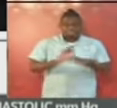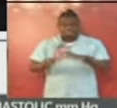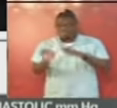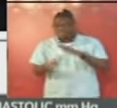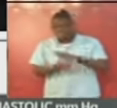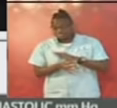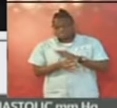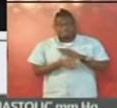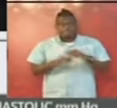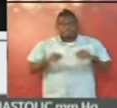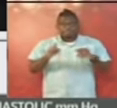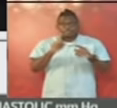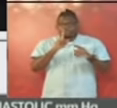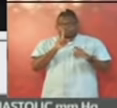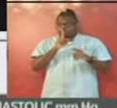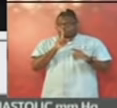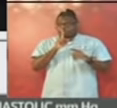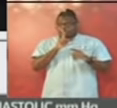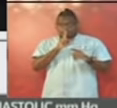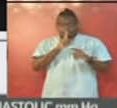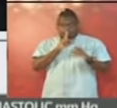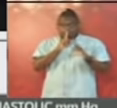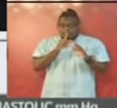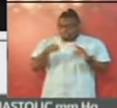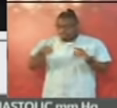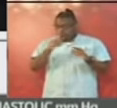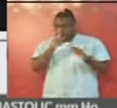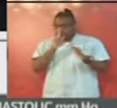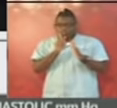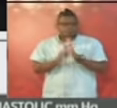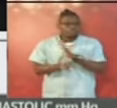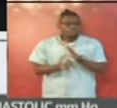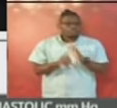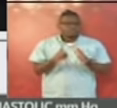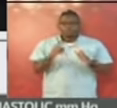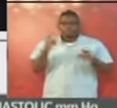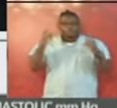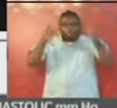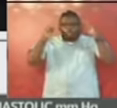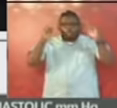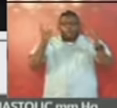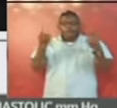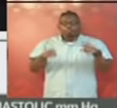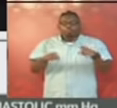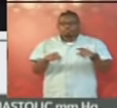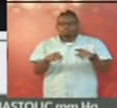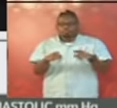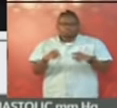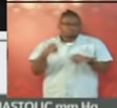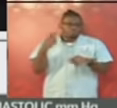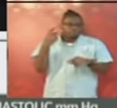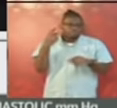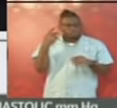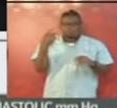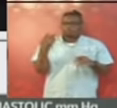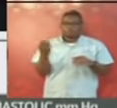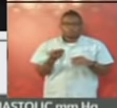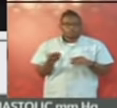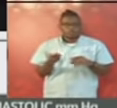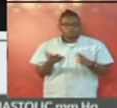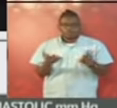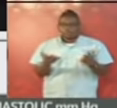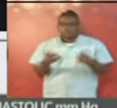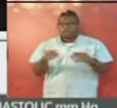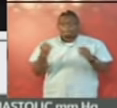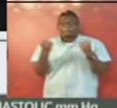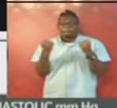killer because very often there may be no symptoms. And based on what medical organization